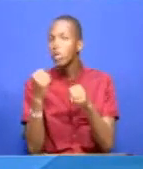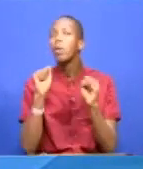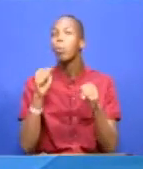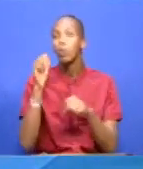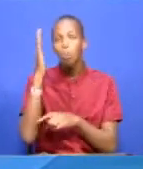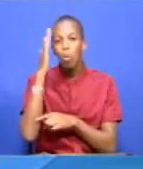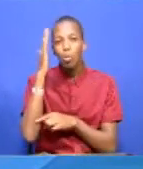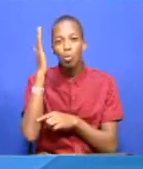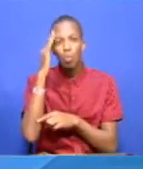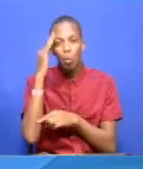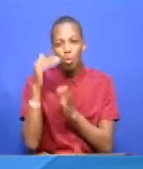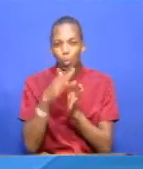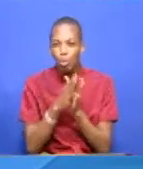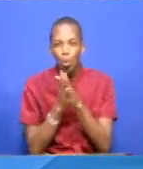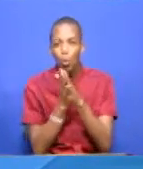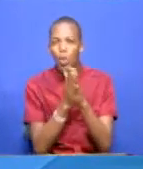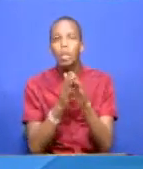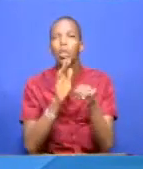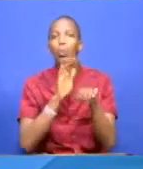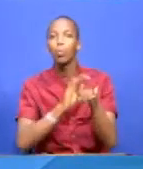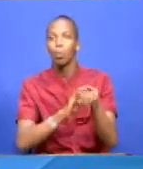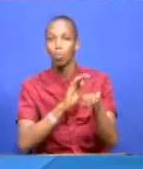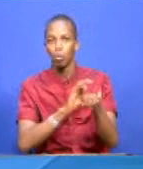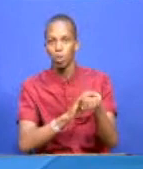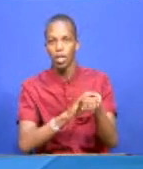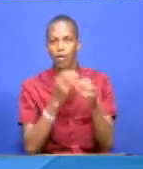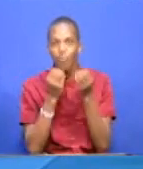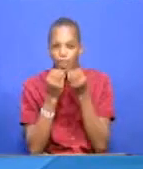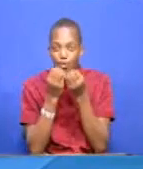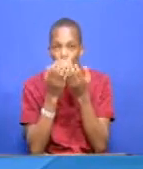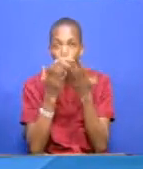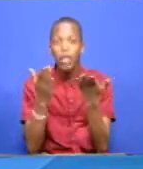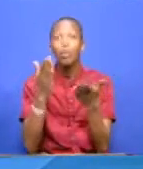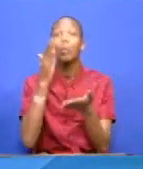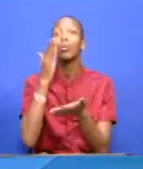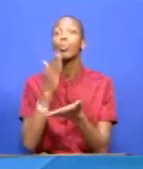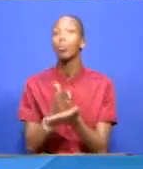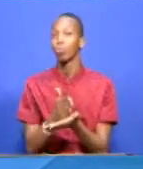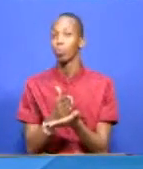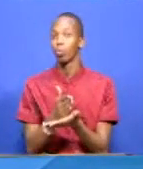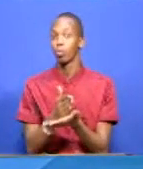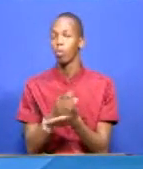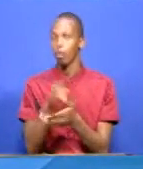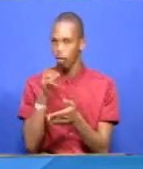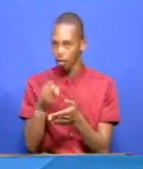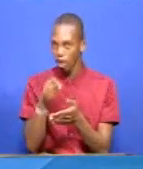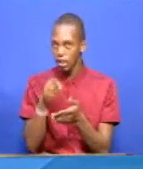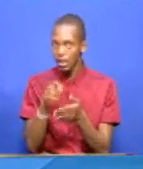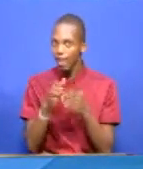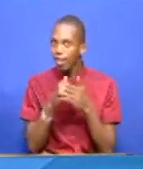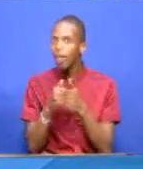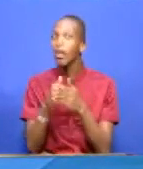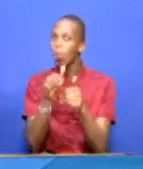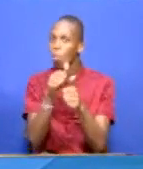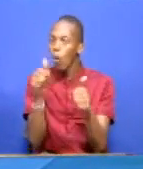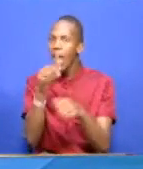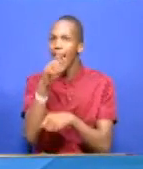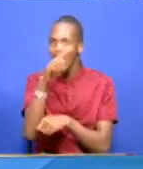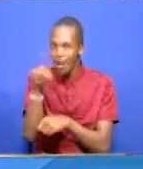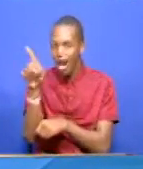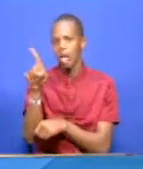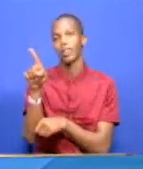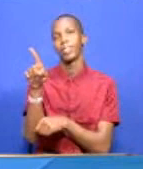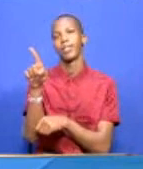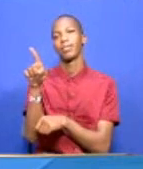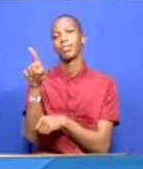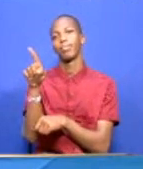constructive stories. We need information based on truth, which is objective, accurate, and fair.